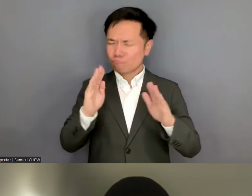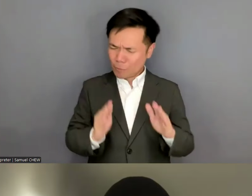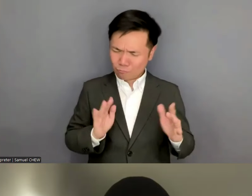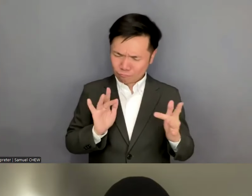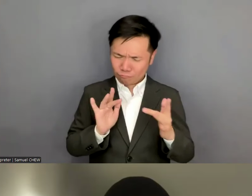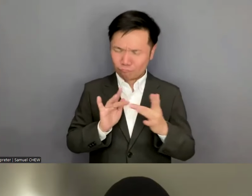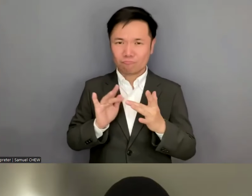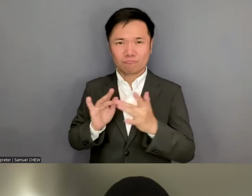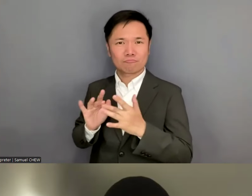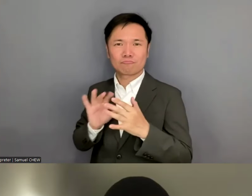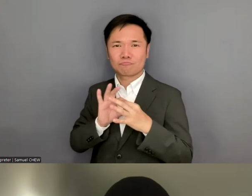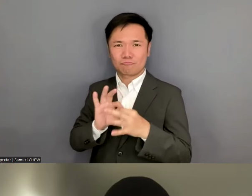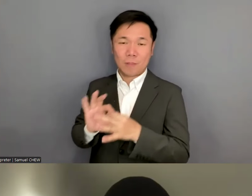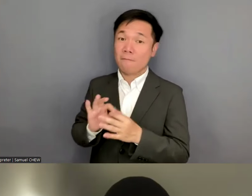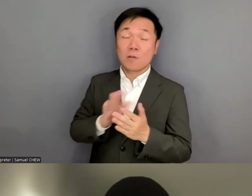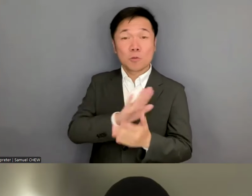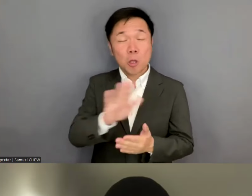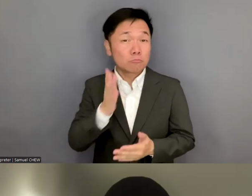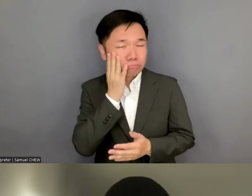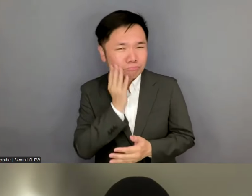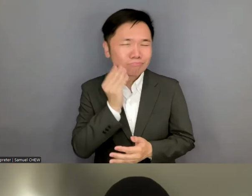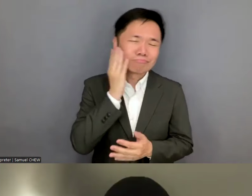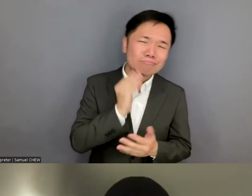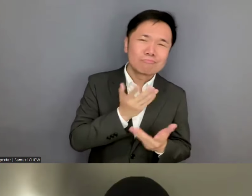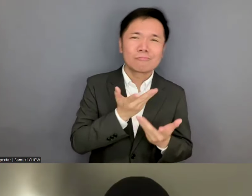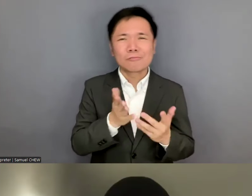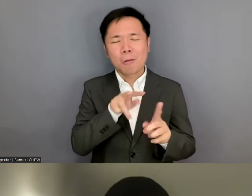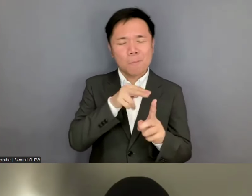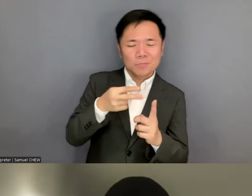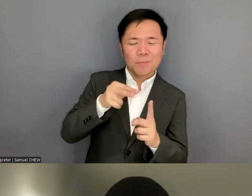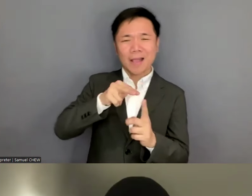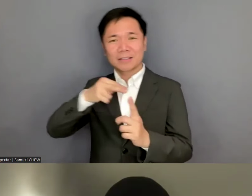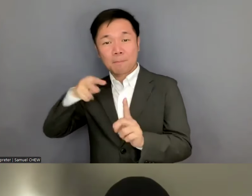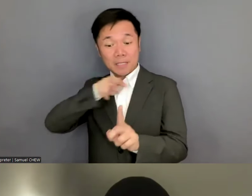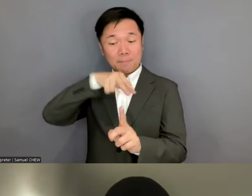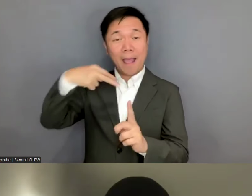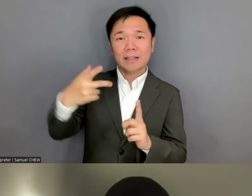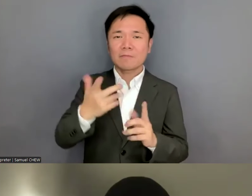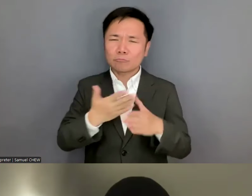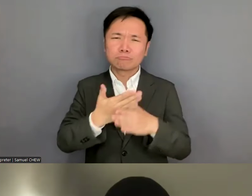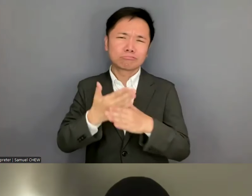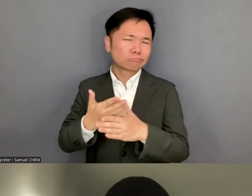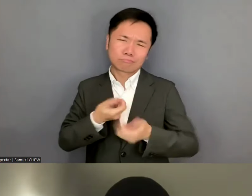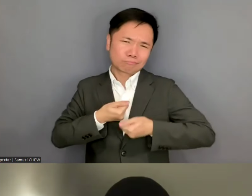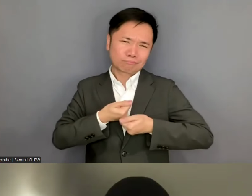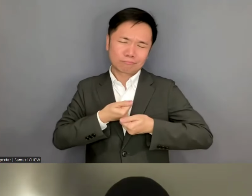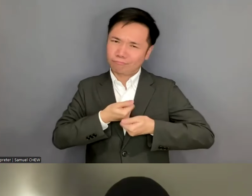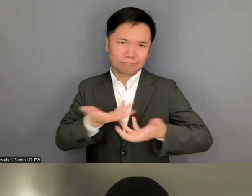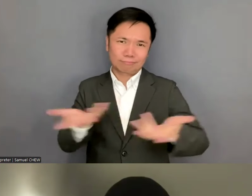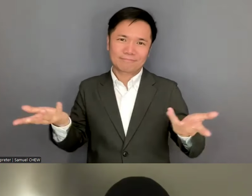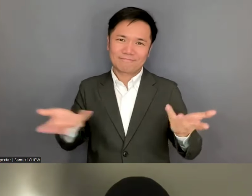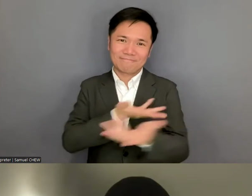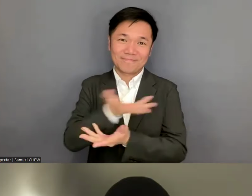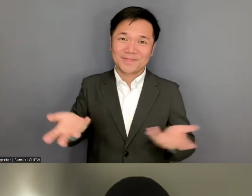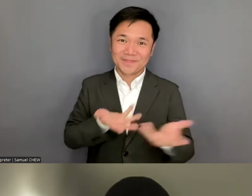share experiences, and also share different job opportunities and other things that they want to share. Okay, you're free